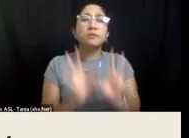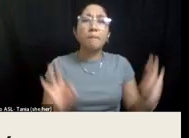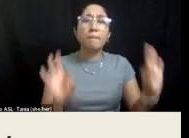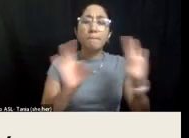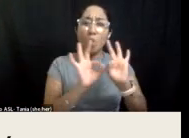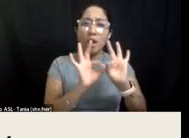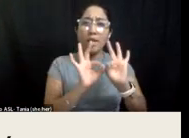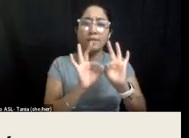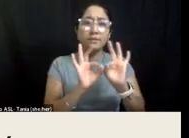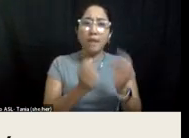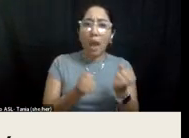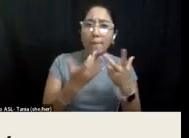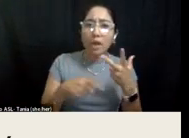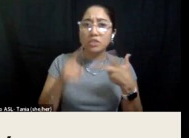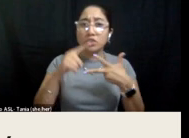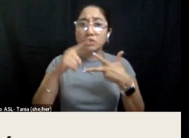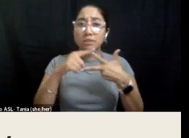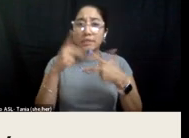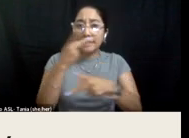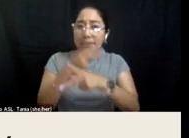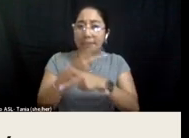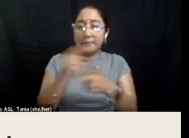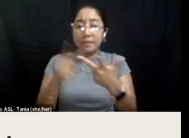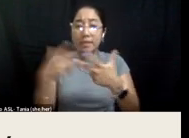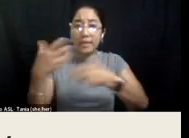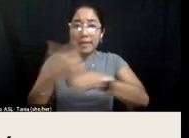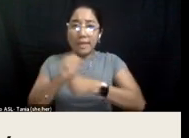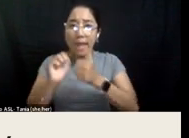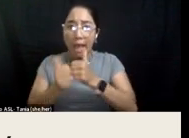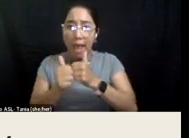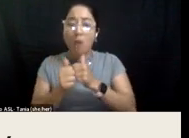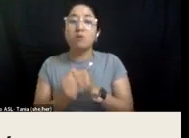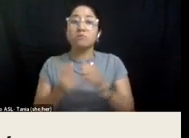to get it? And you will not have to share this. And timer starts now.